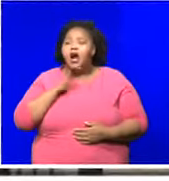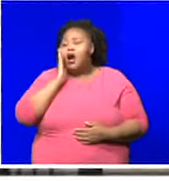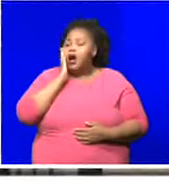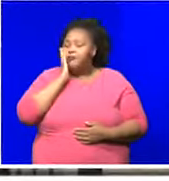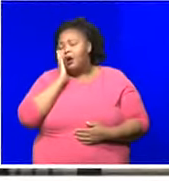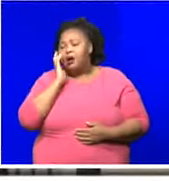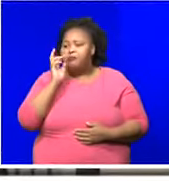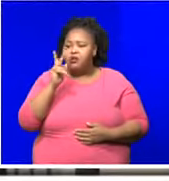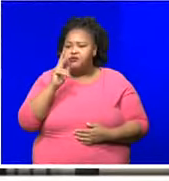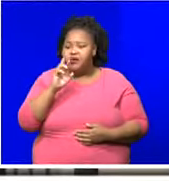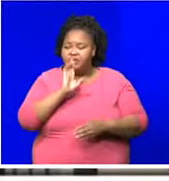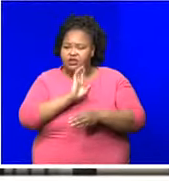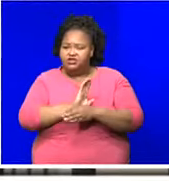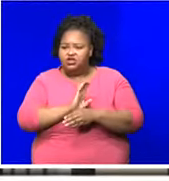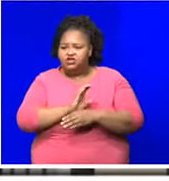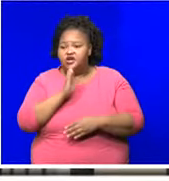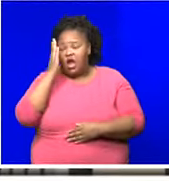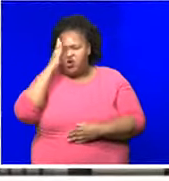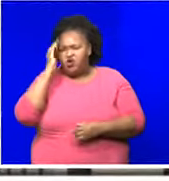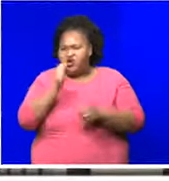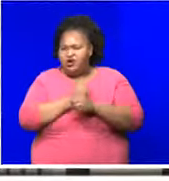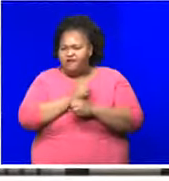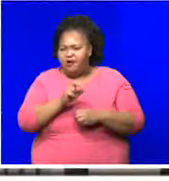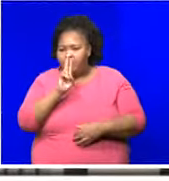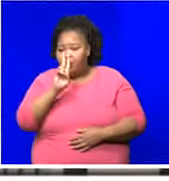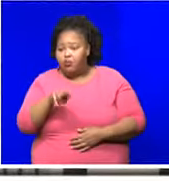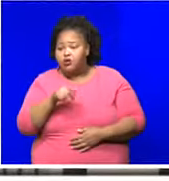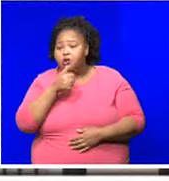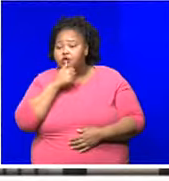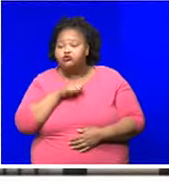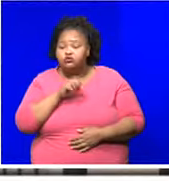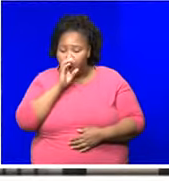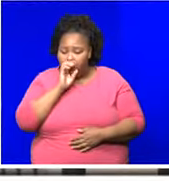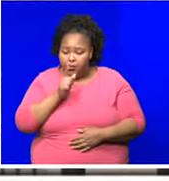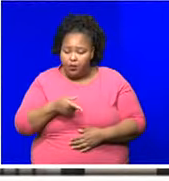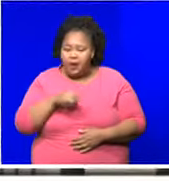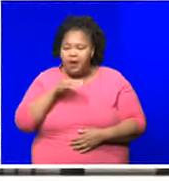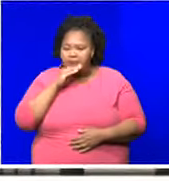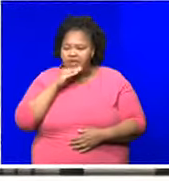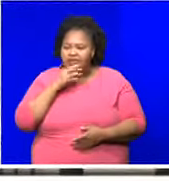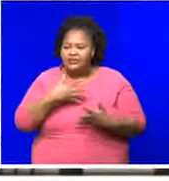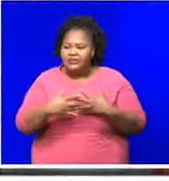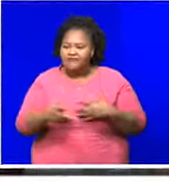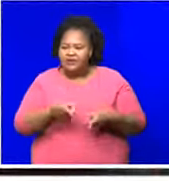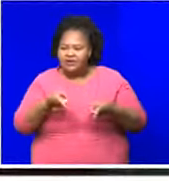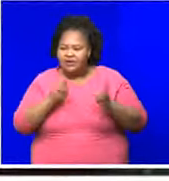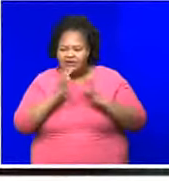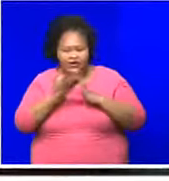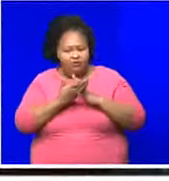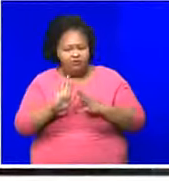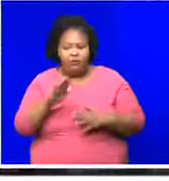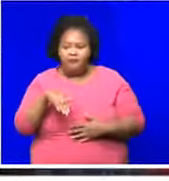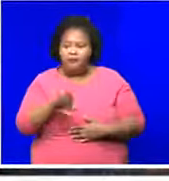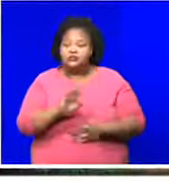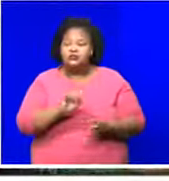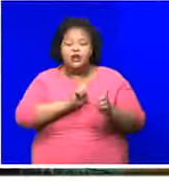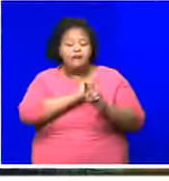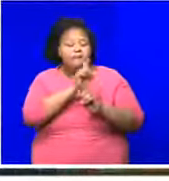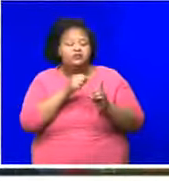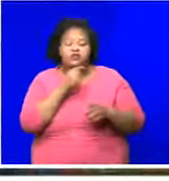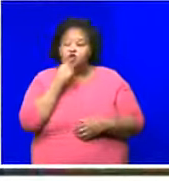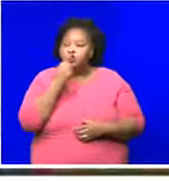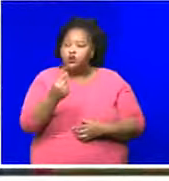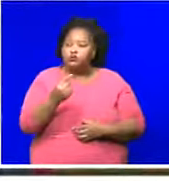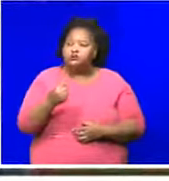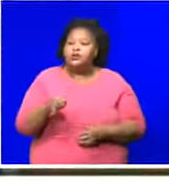petrol kushoti into lenhle kufuna mina bagweme into lababona ukuthi ingodi kubo. He says people must always